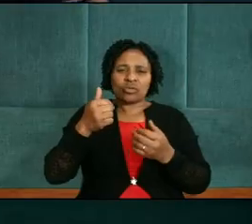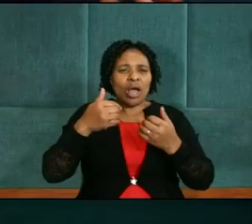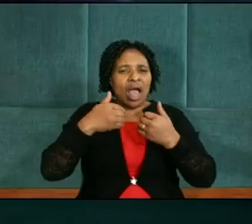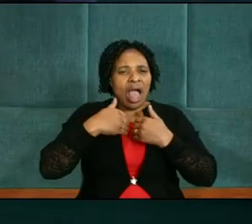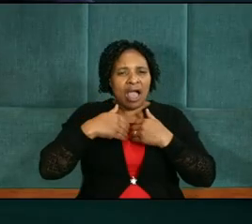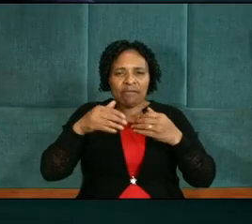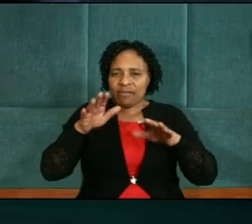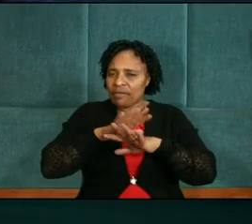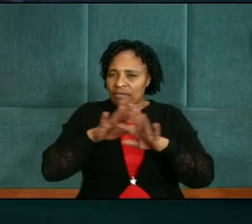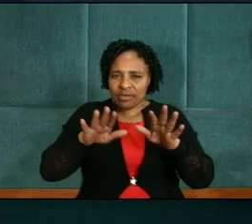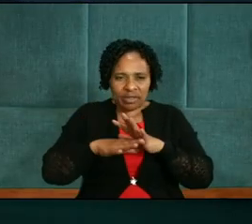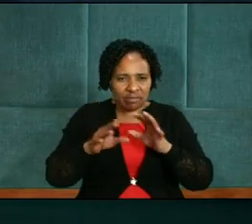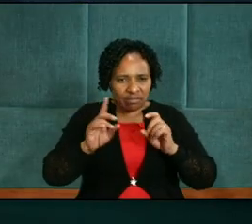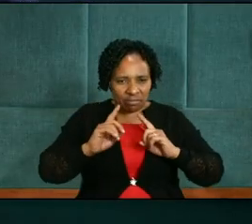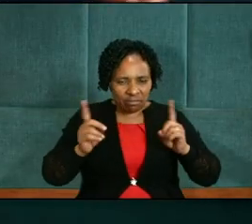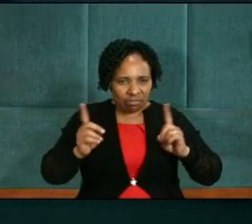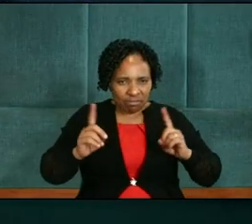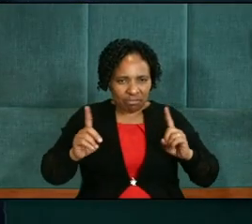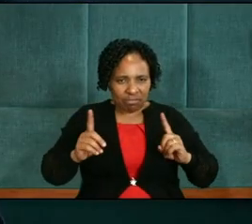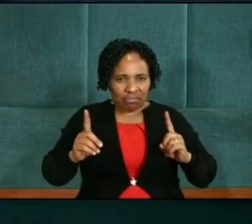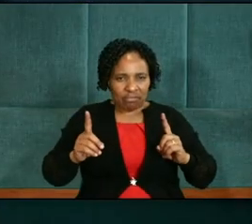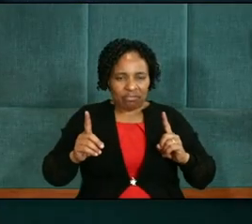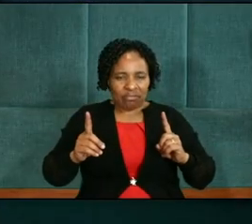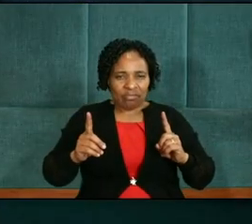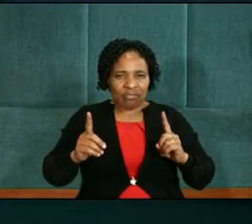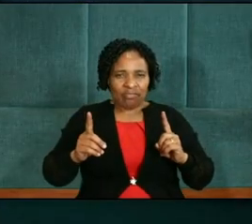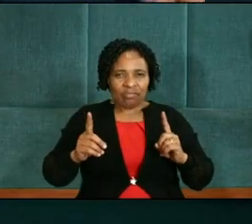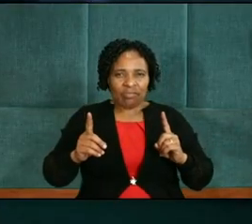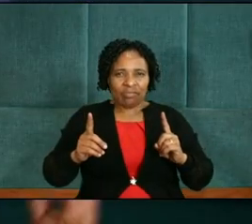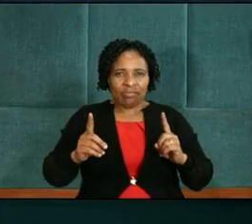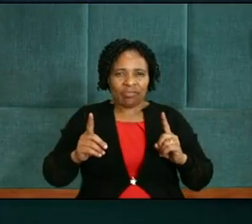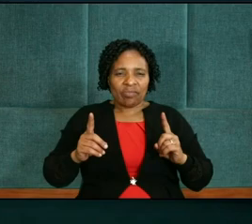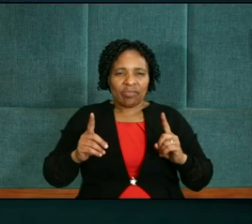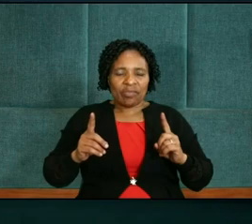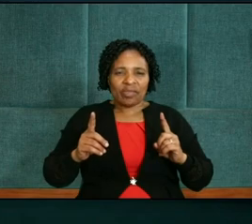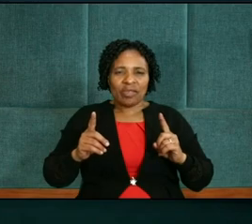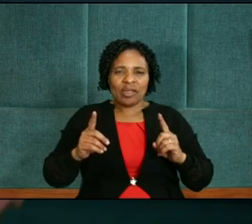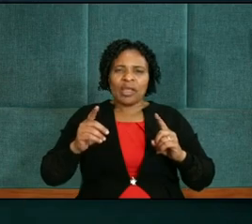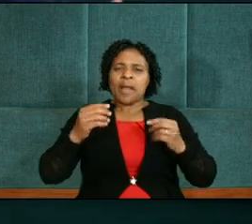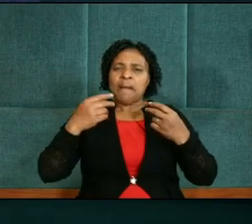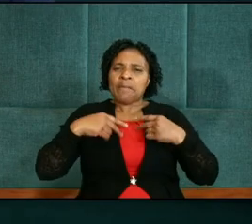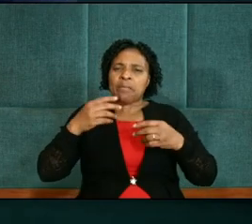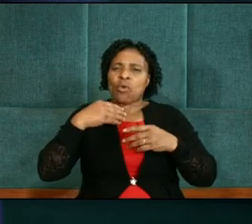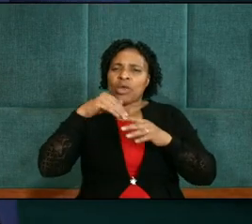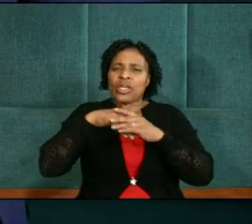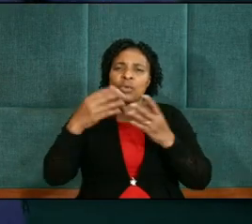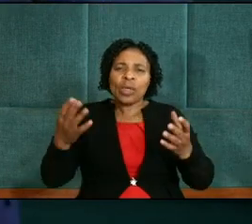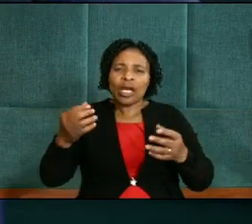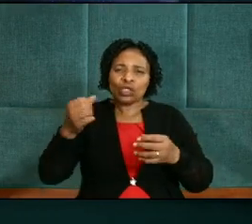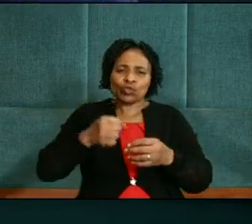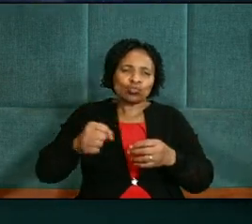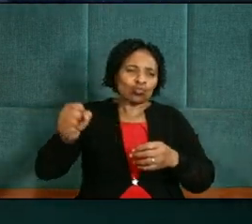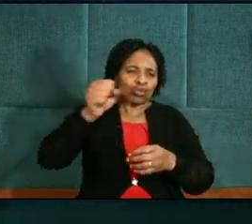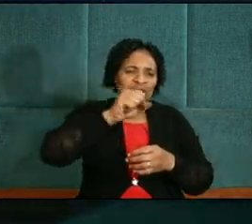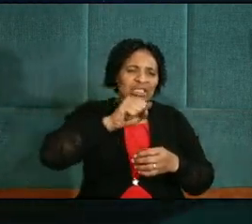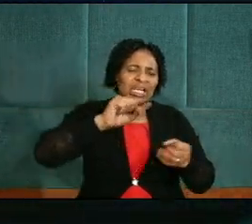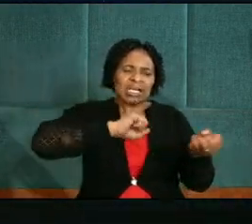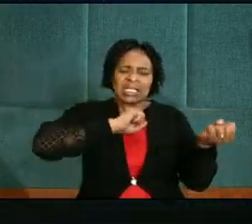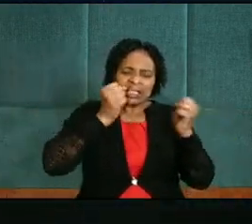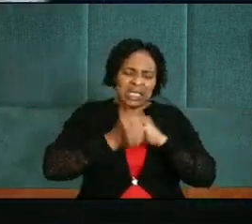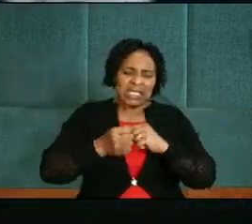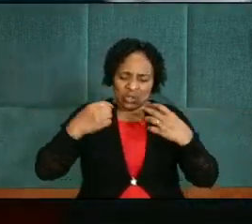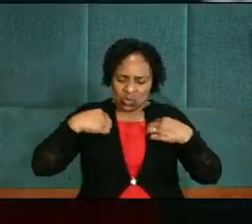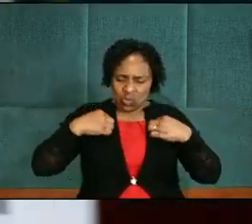have everything. No. The beggar on the street. The person who can't change his clothes this